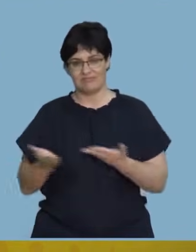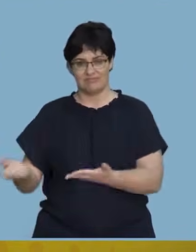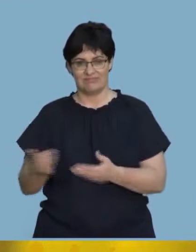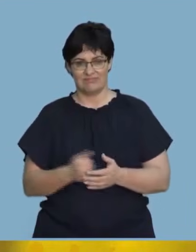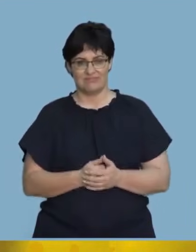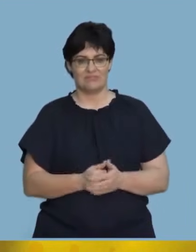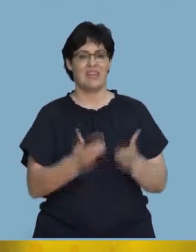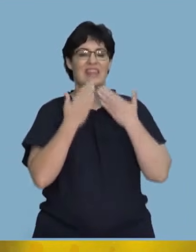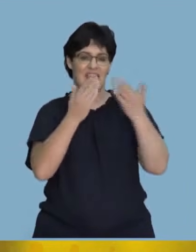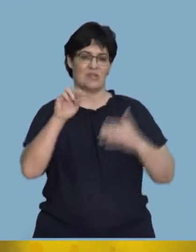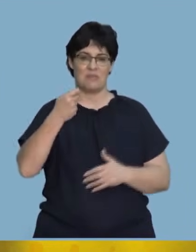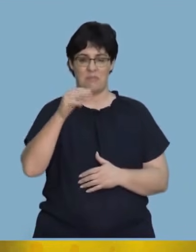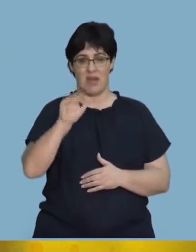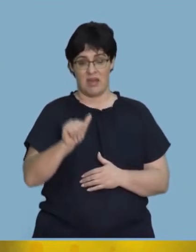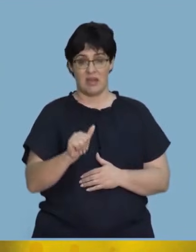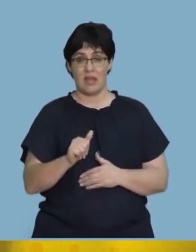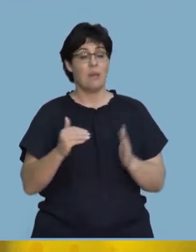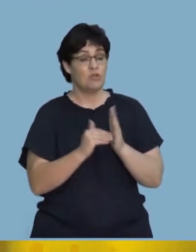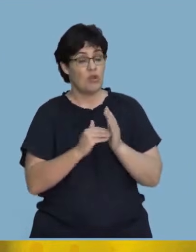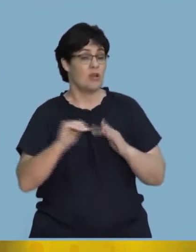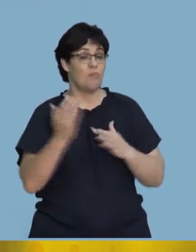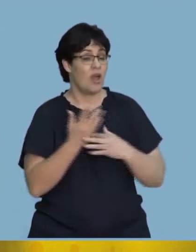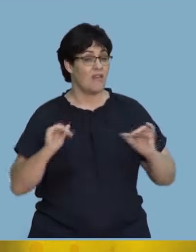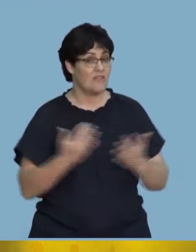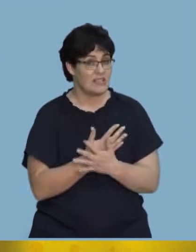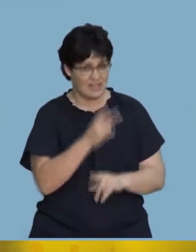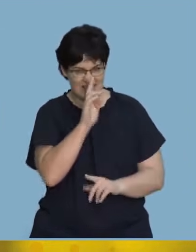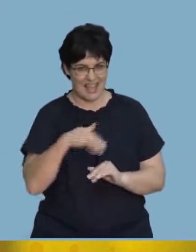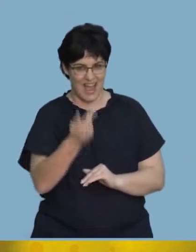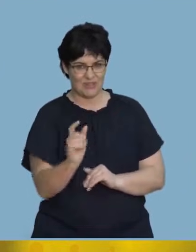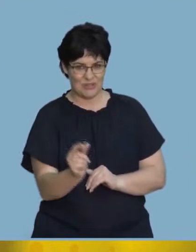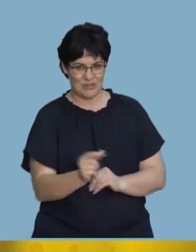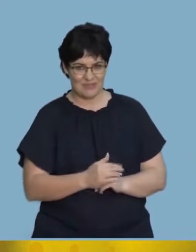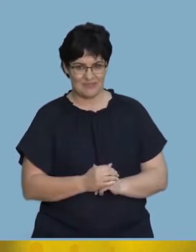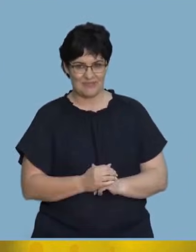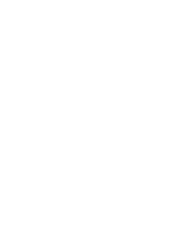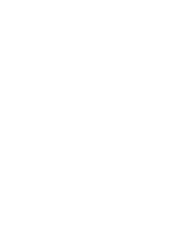you. Thank you, Themba. Matrix, let's take a quick break and we'll see you straight after this.